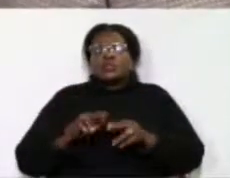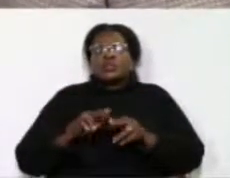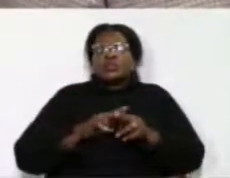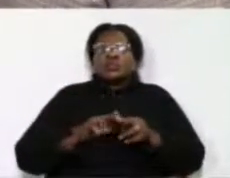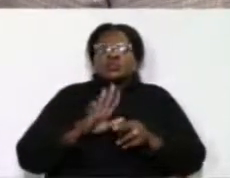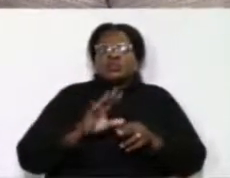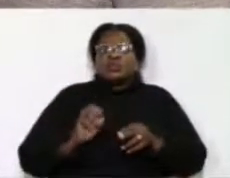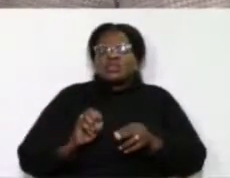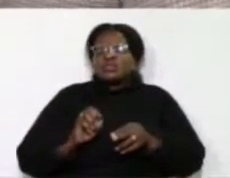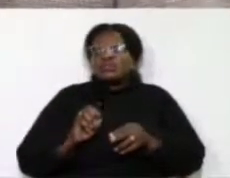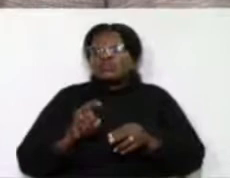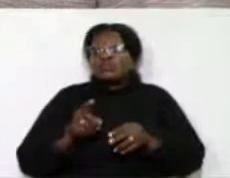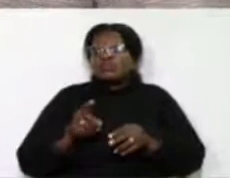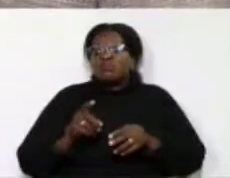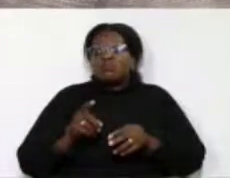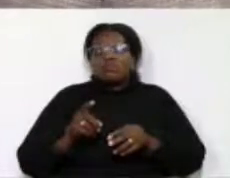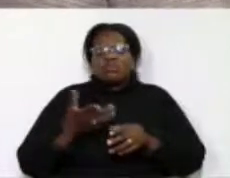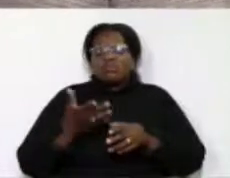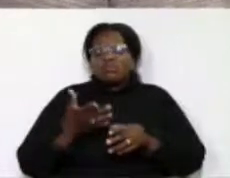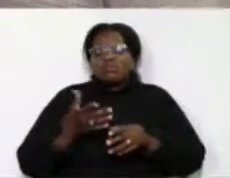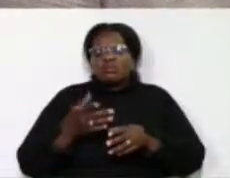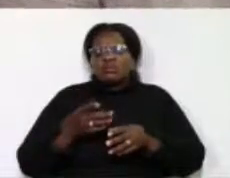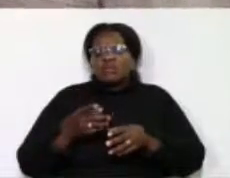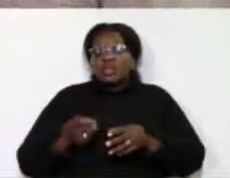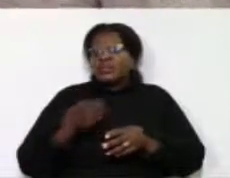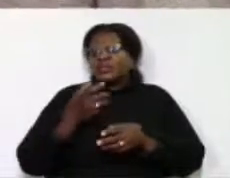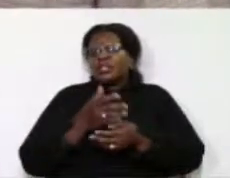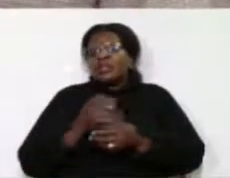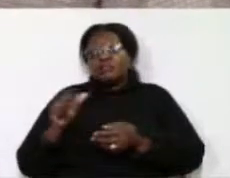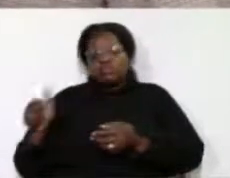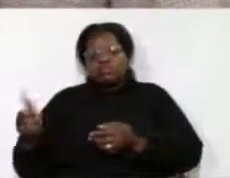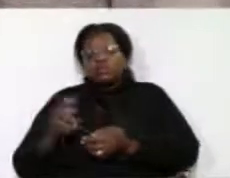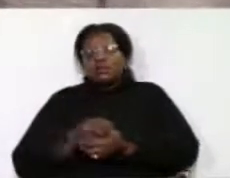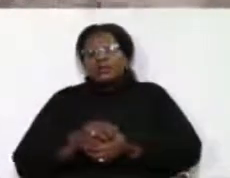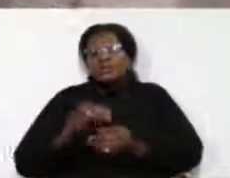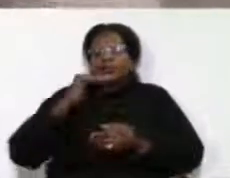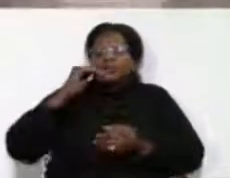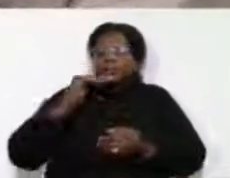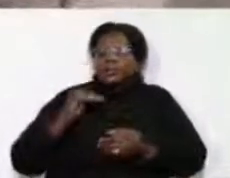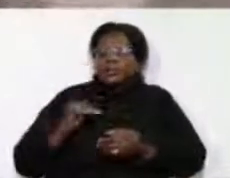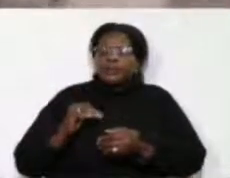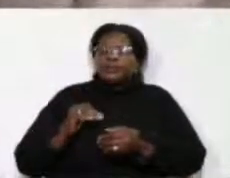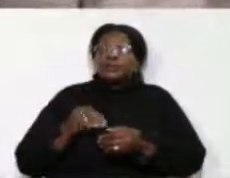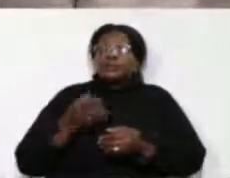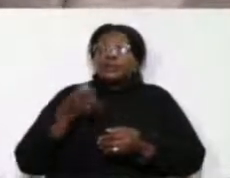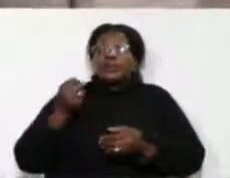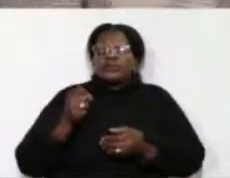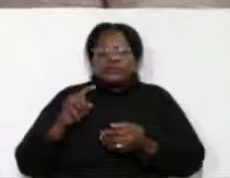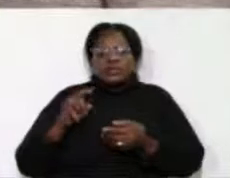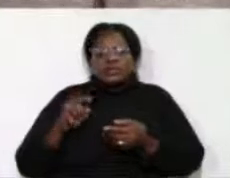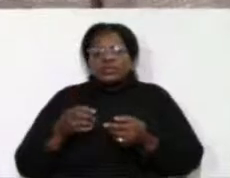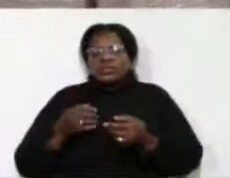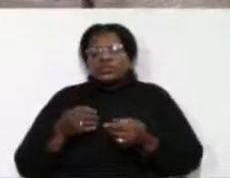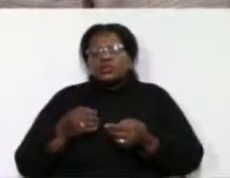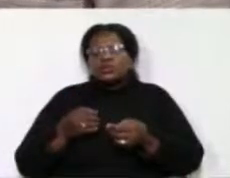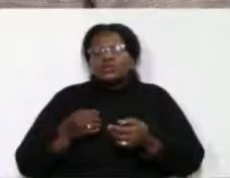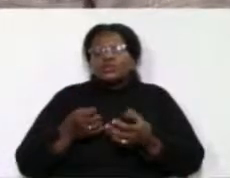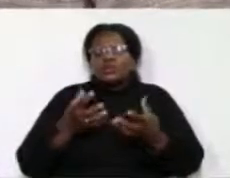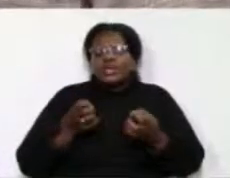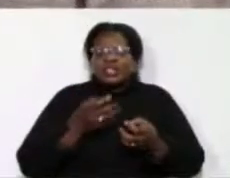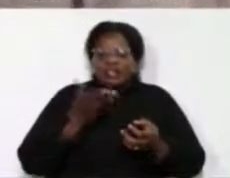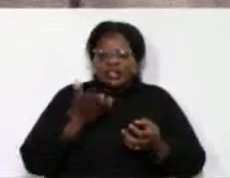are indirectly tied. So they are now your salaries, your rent, your rates. There's the flyers for advertising your bread. There's